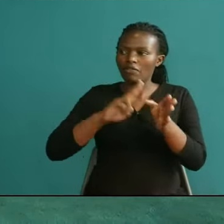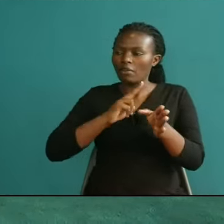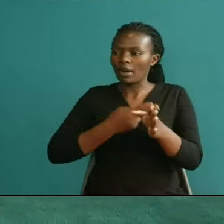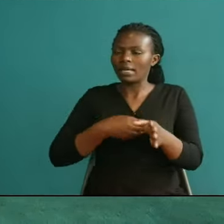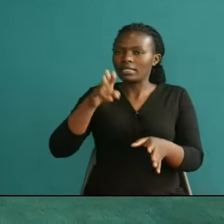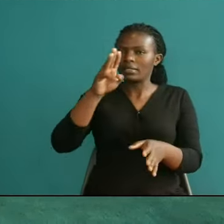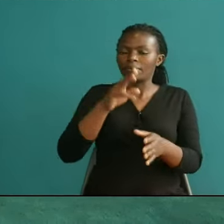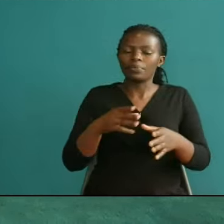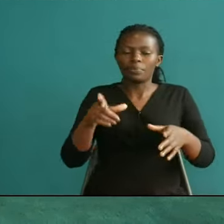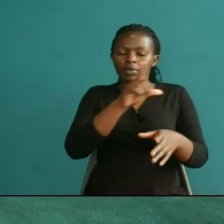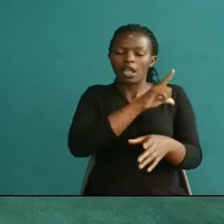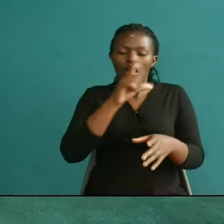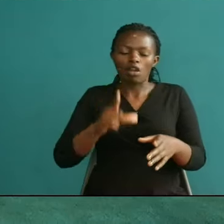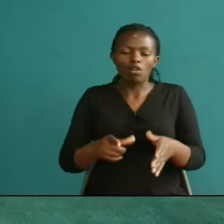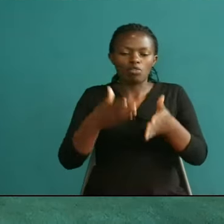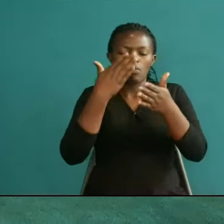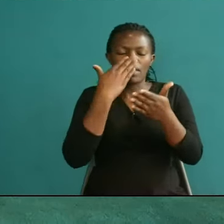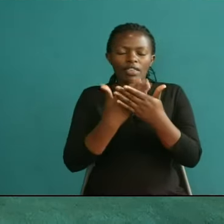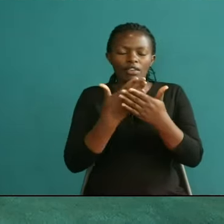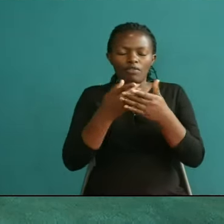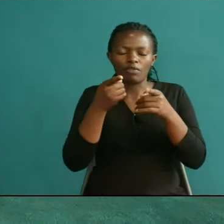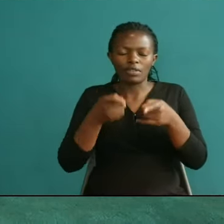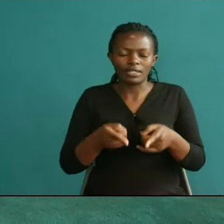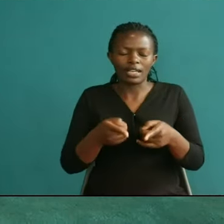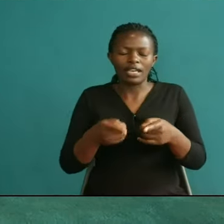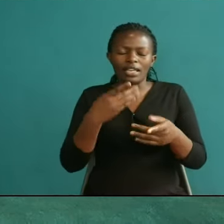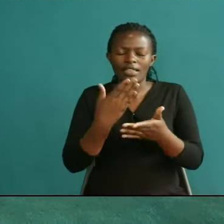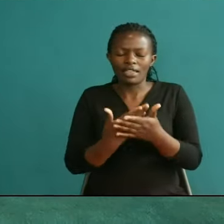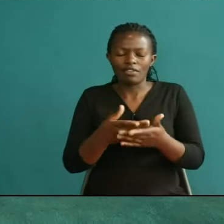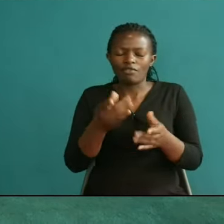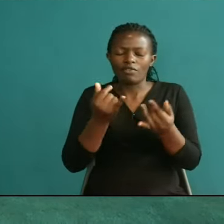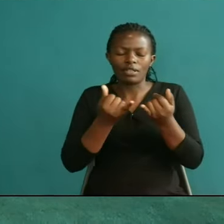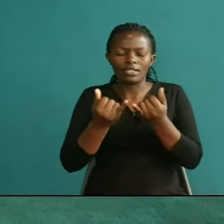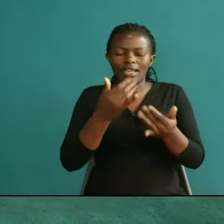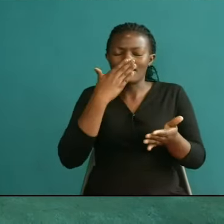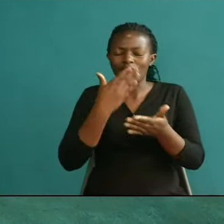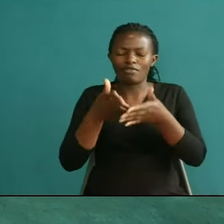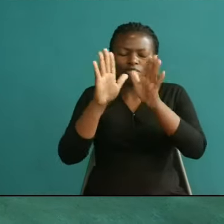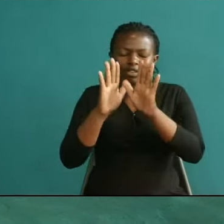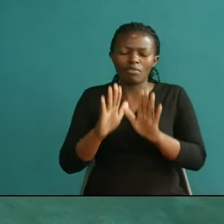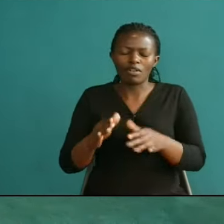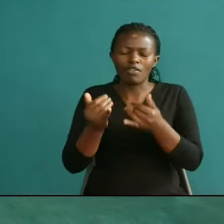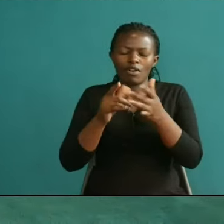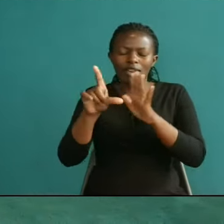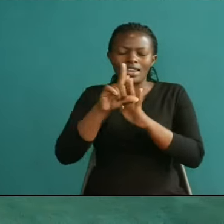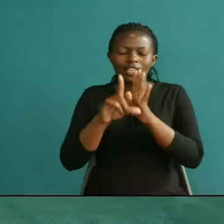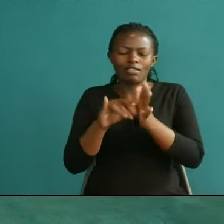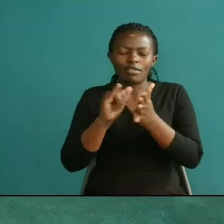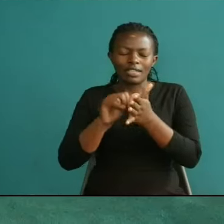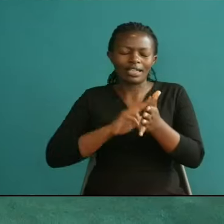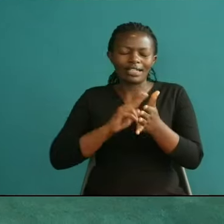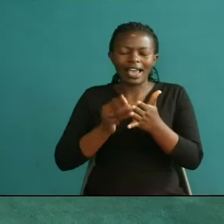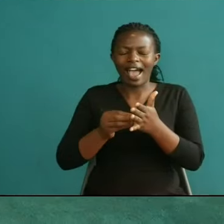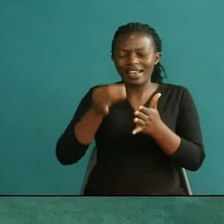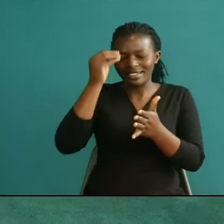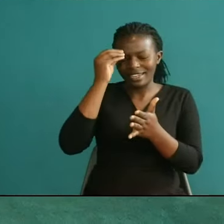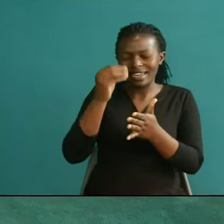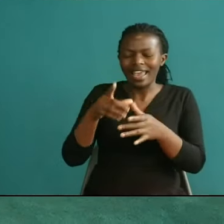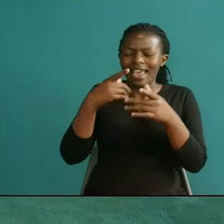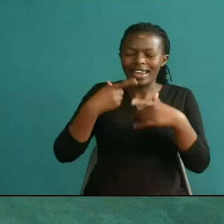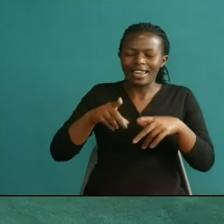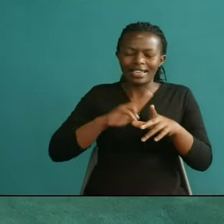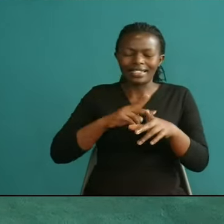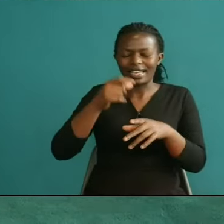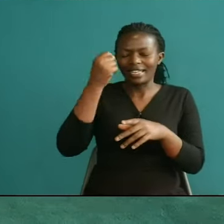pray. Lord, we thank you for this day. Thank you for this Sabbath. Thank you for the wonderful lesson that we're about to go through. Please let us understand every